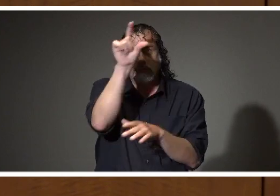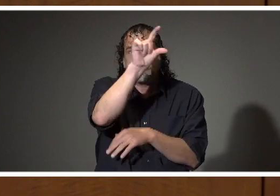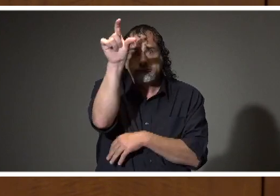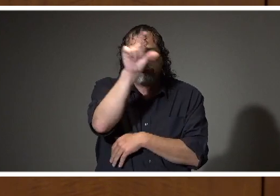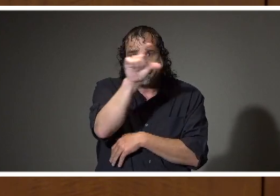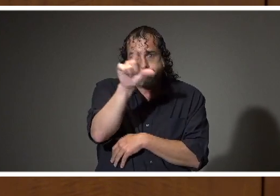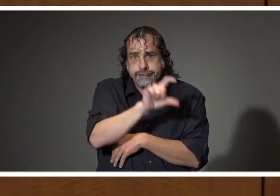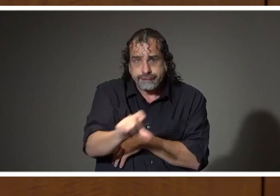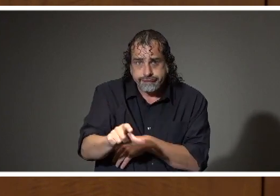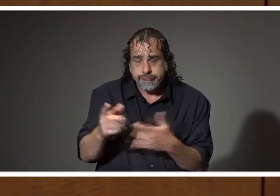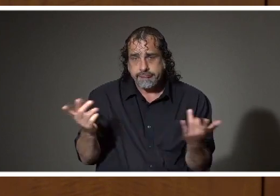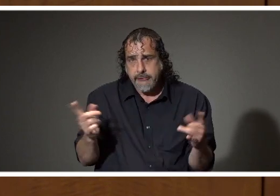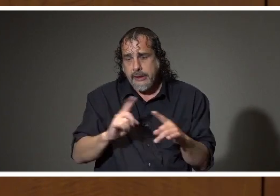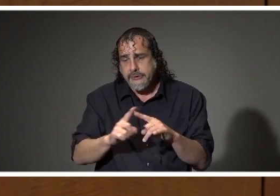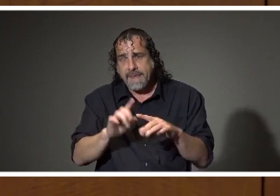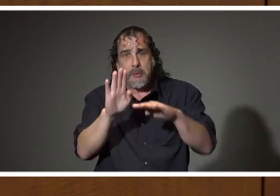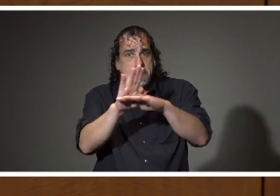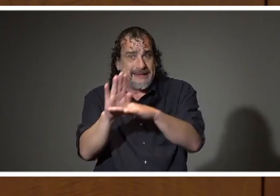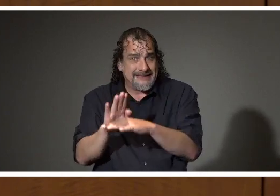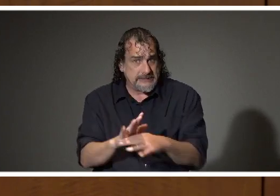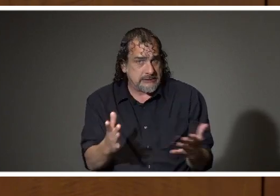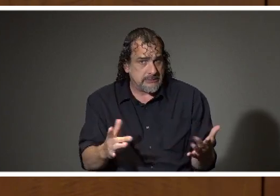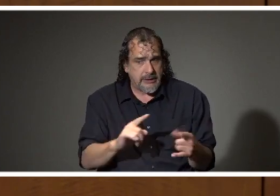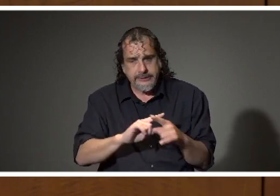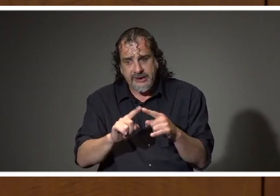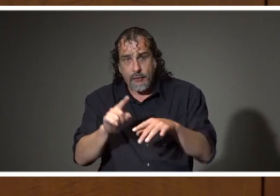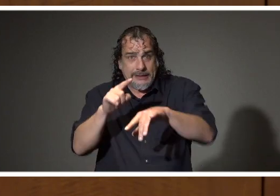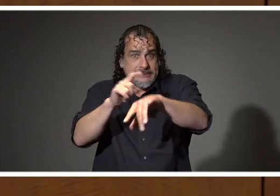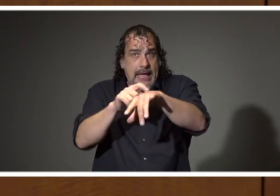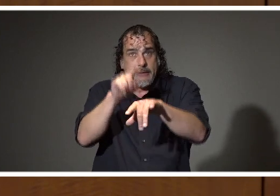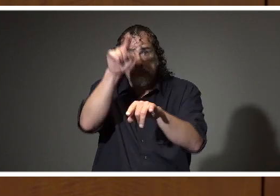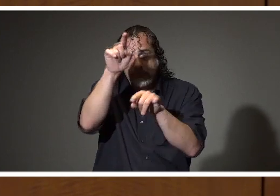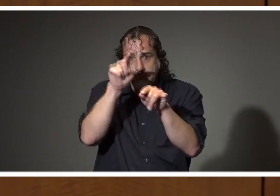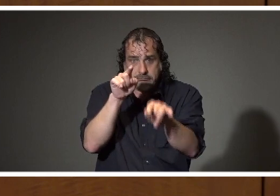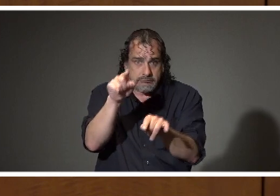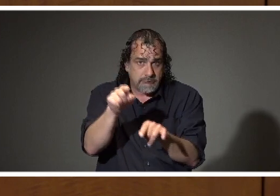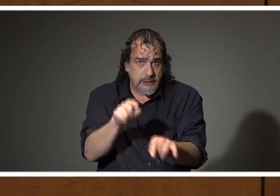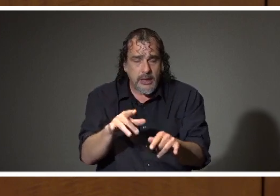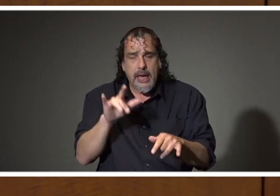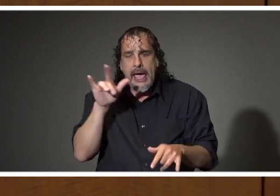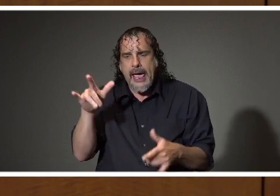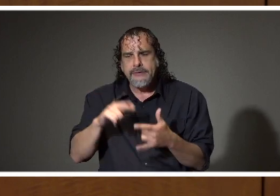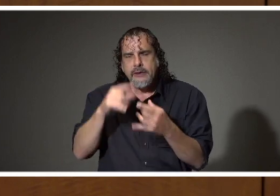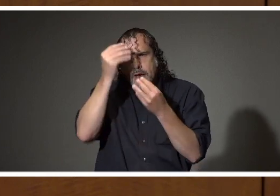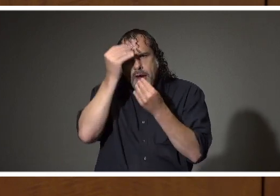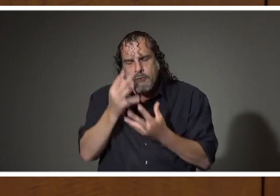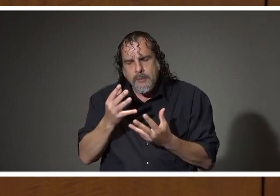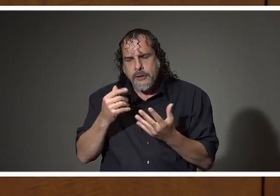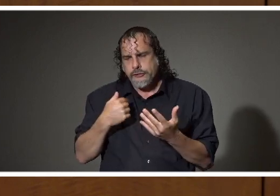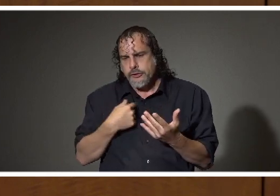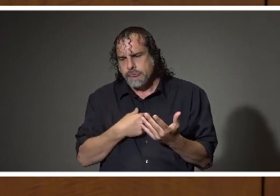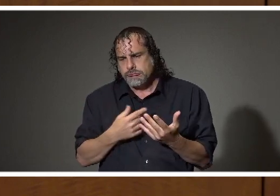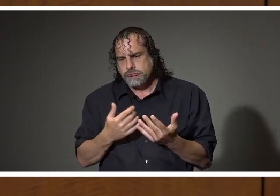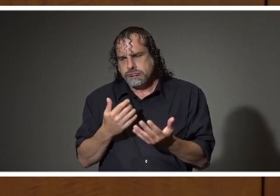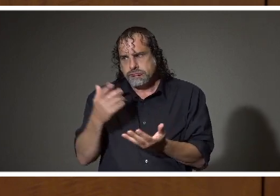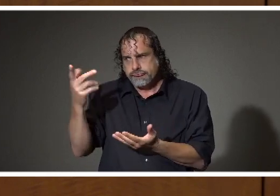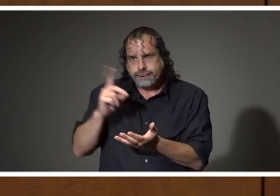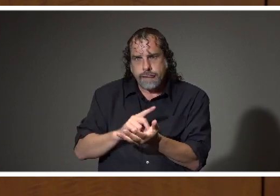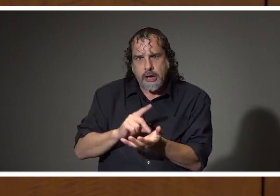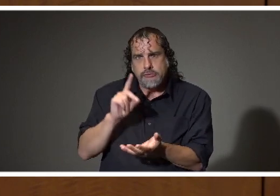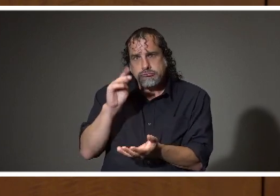of the state at different times as the data and the public health experts advise